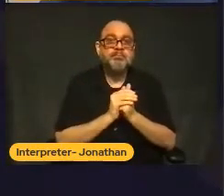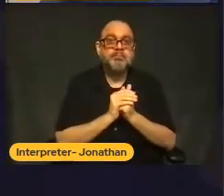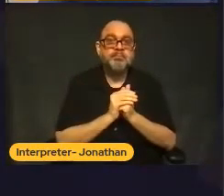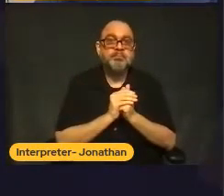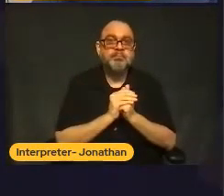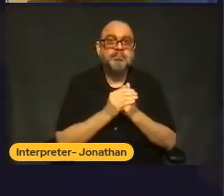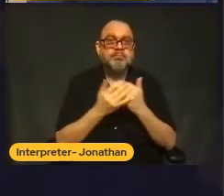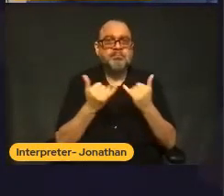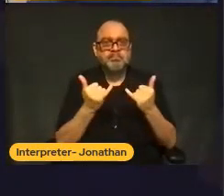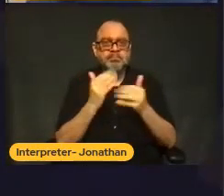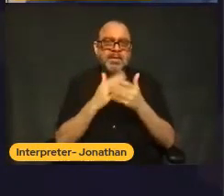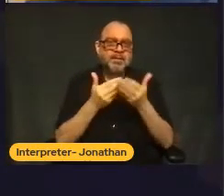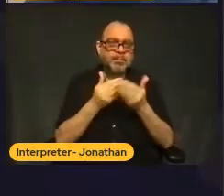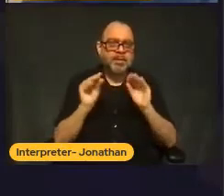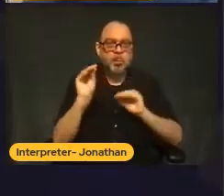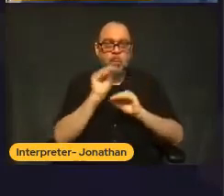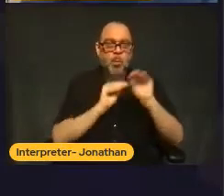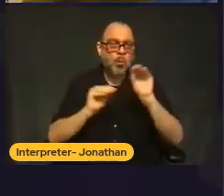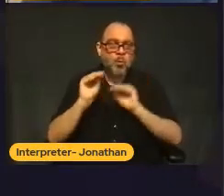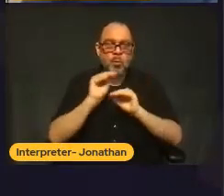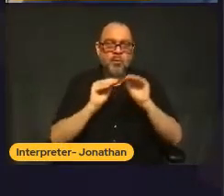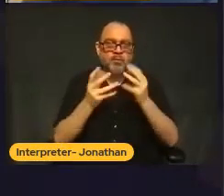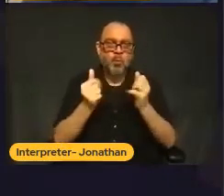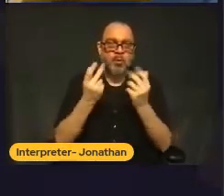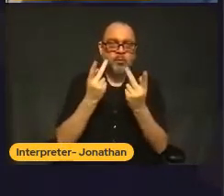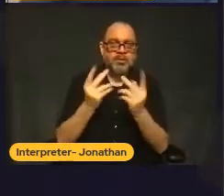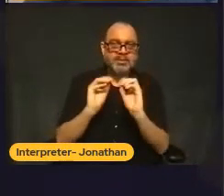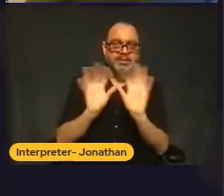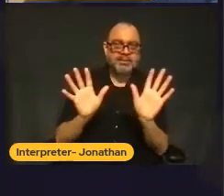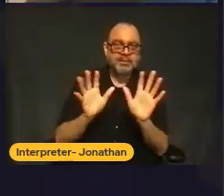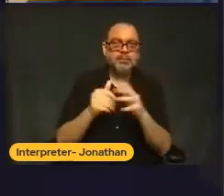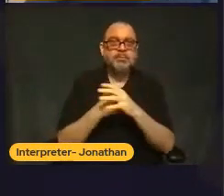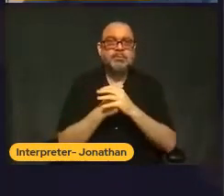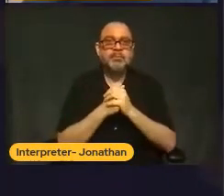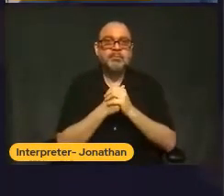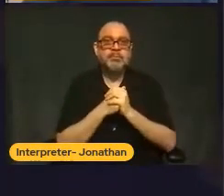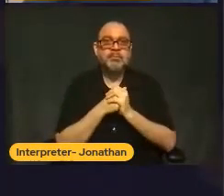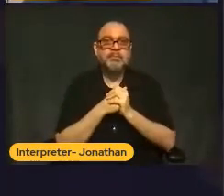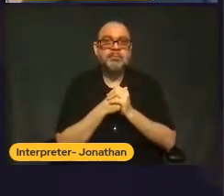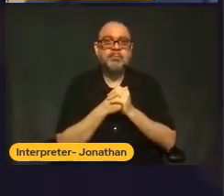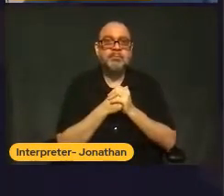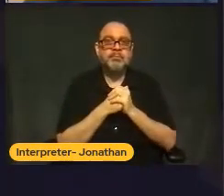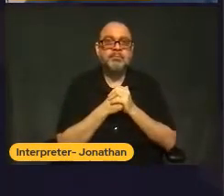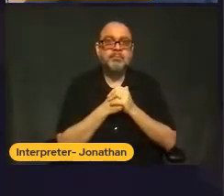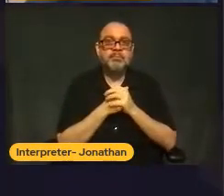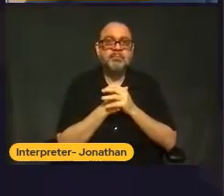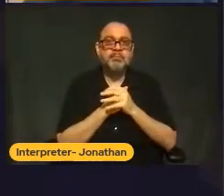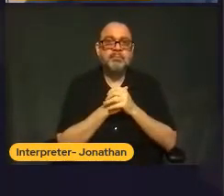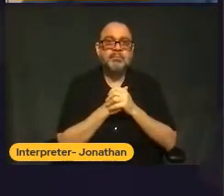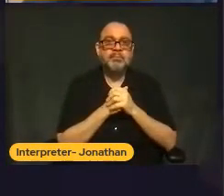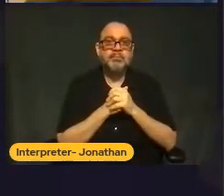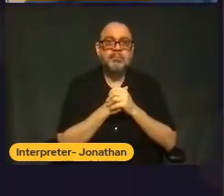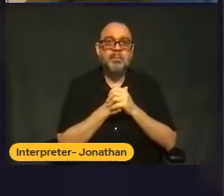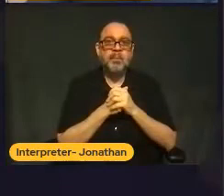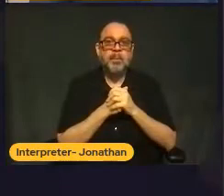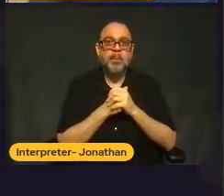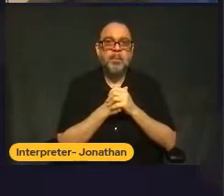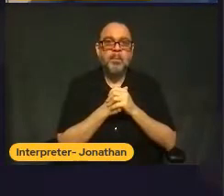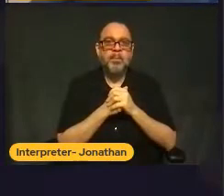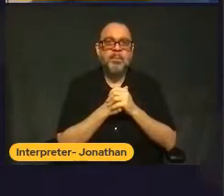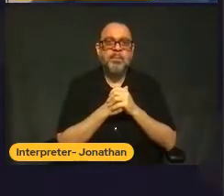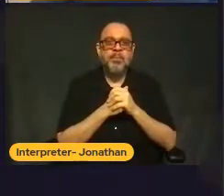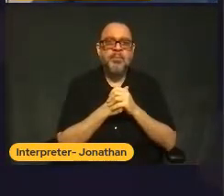can like see what I'm doing. And then open export class name